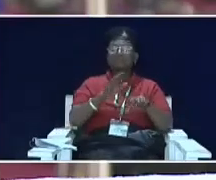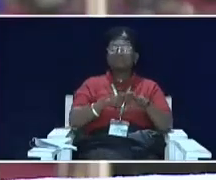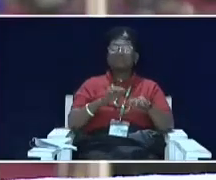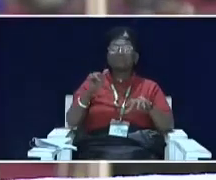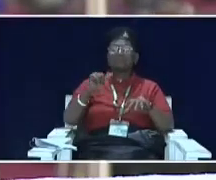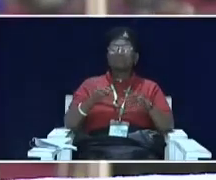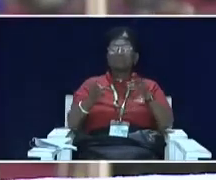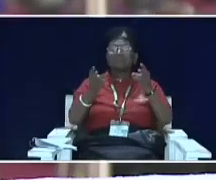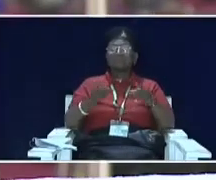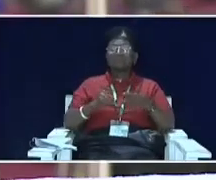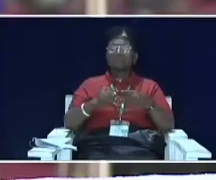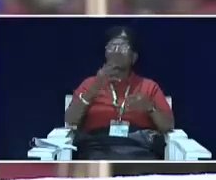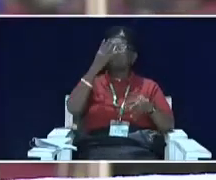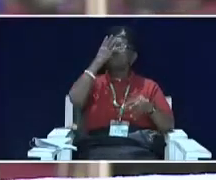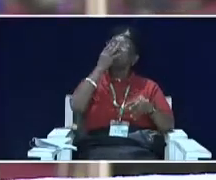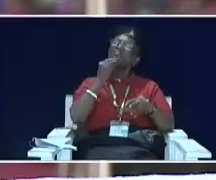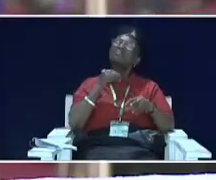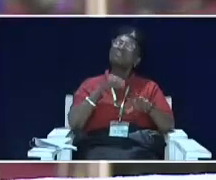night,